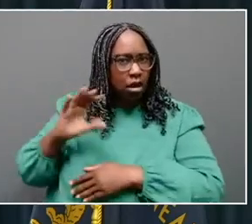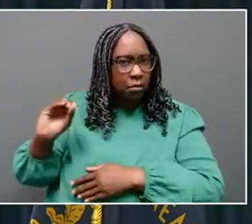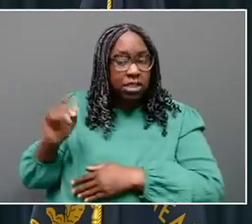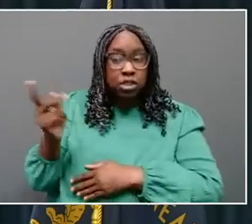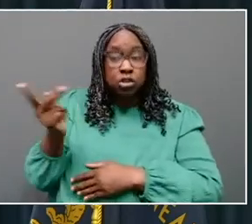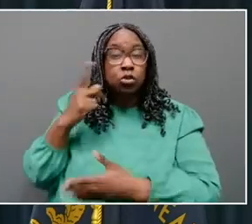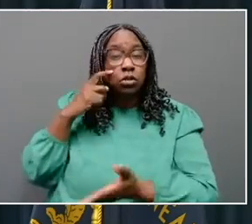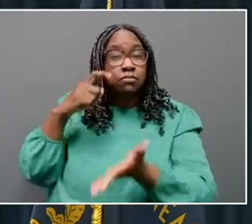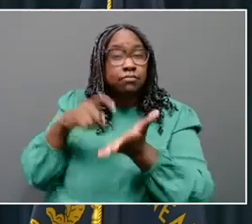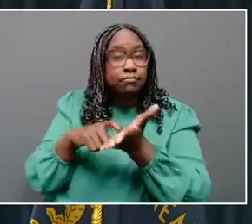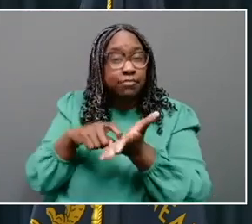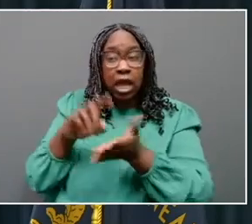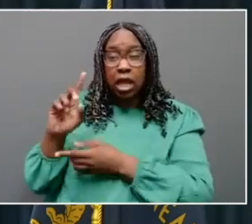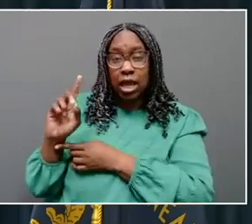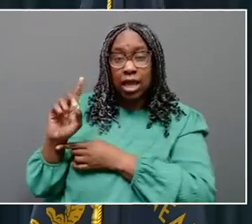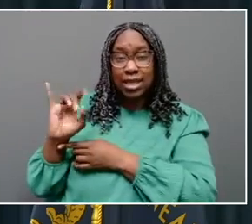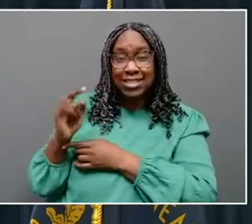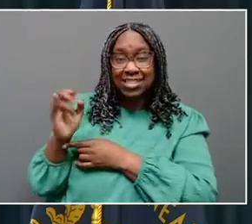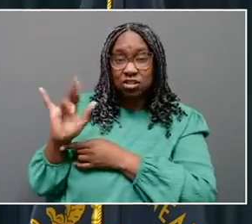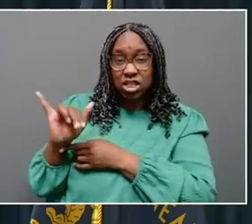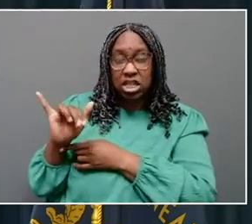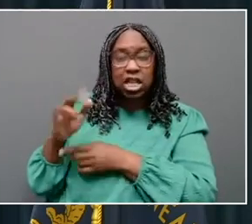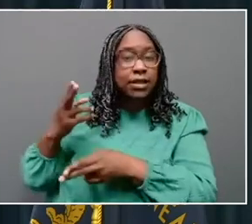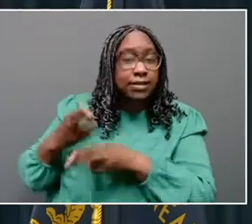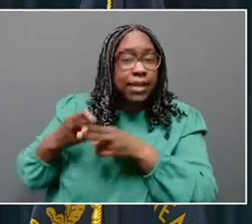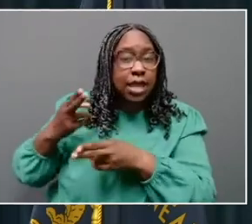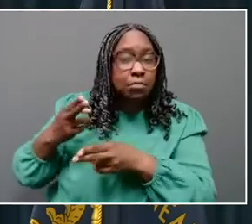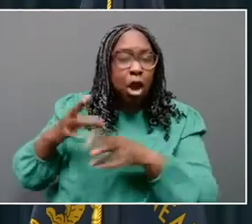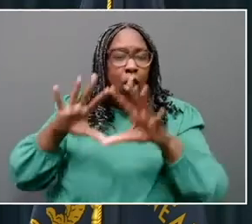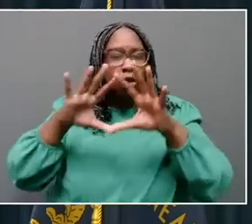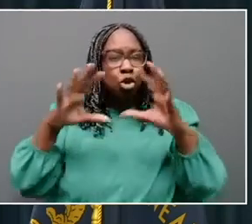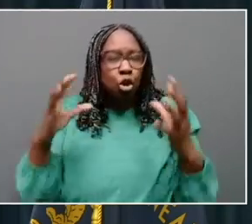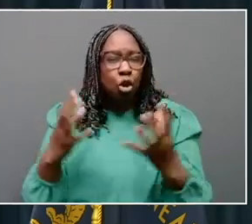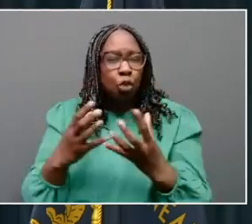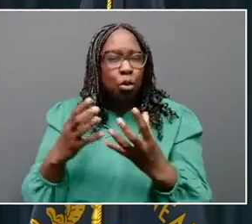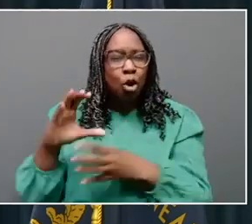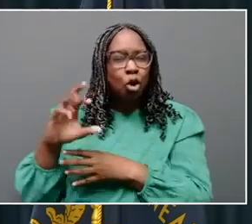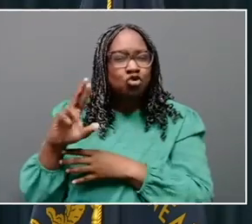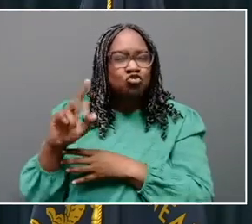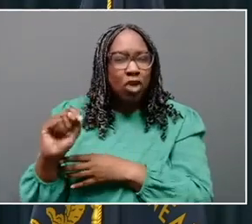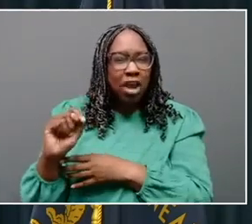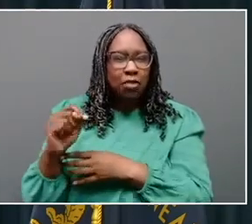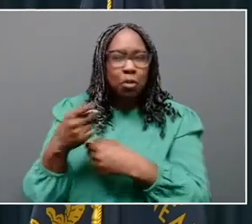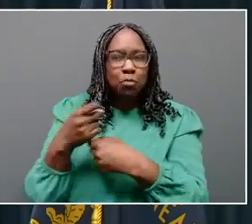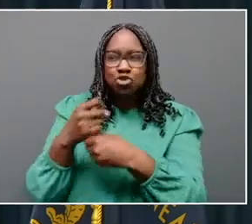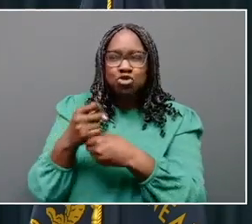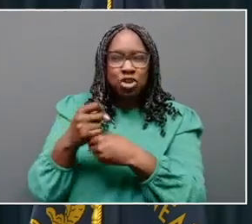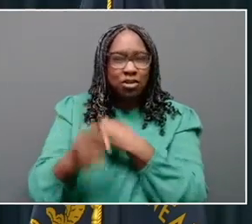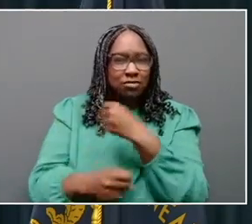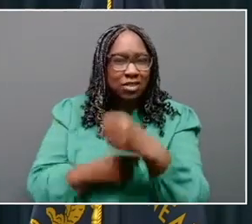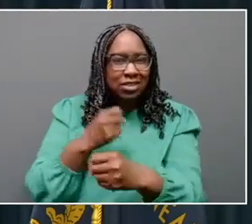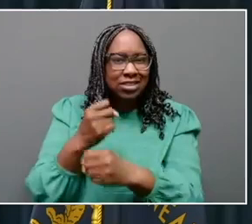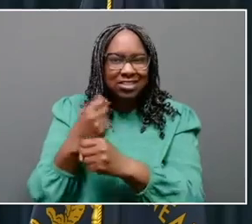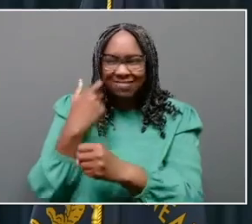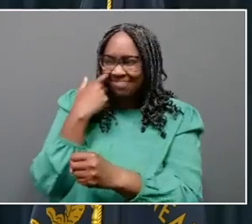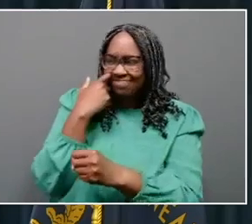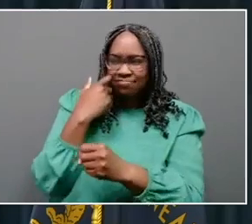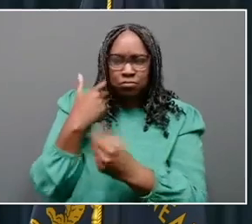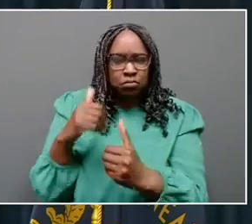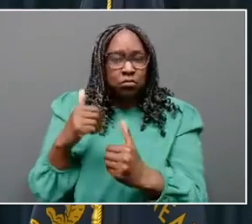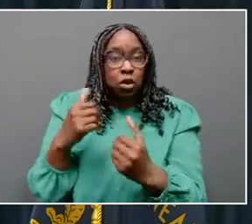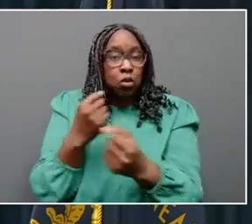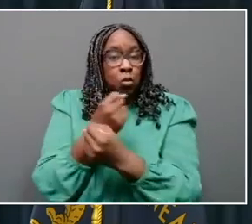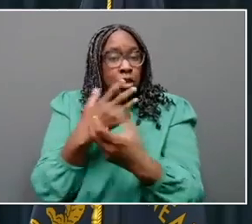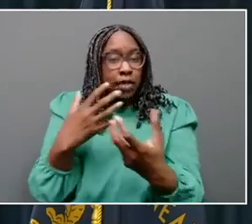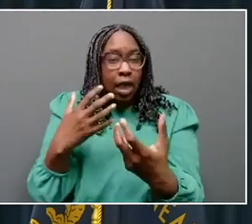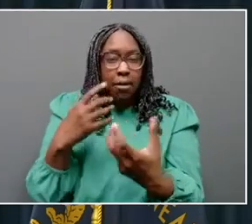actually named the Global Craft Producer of the Year just a few short years ago. Without that support, without that belief, without that